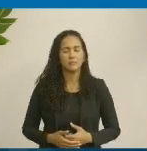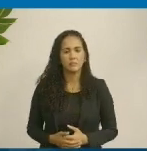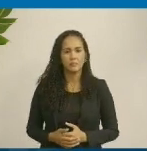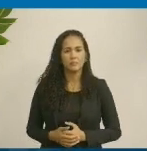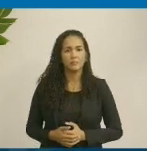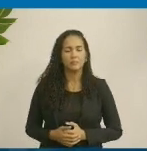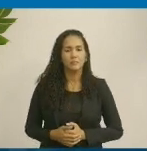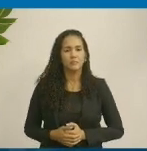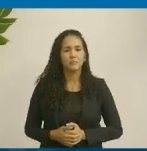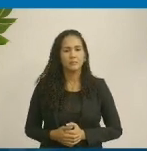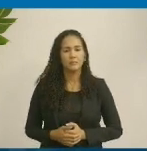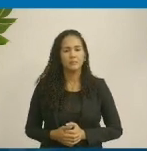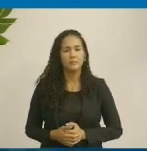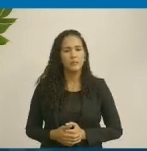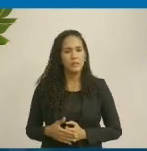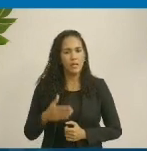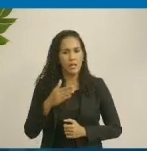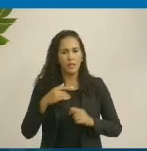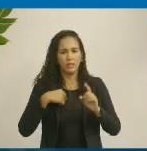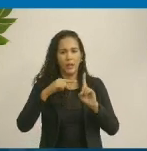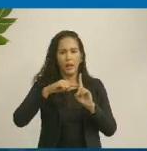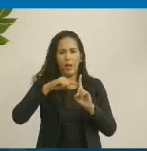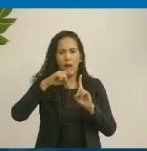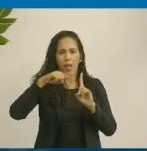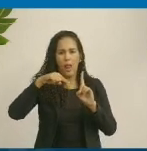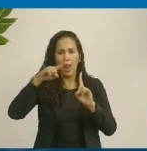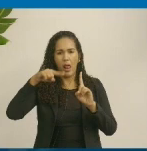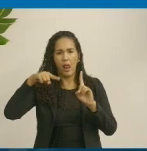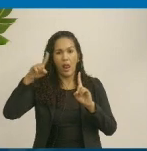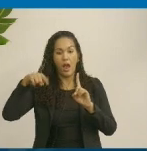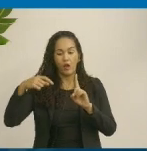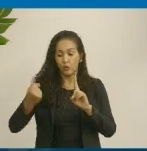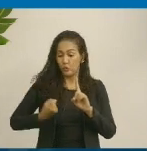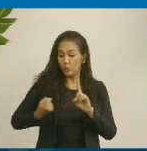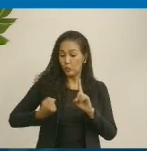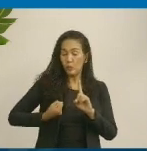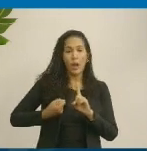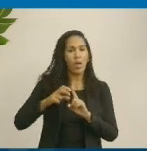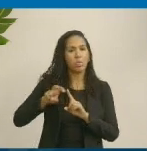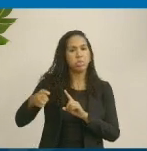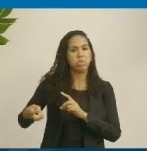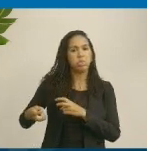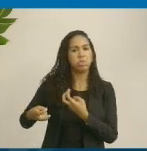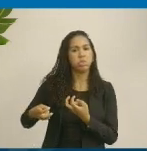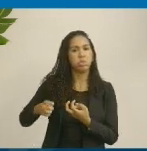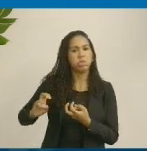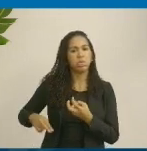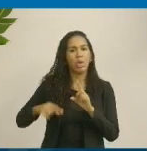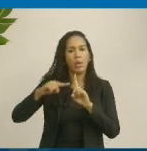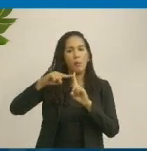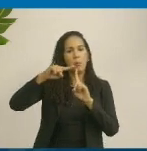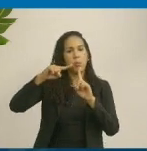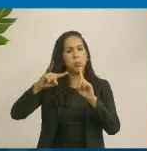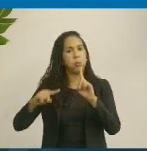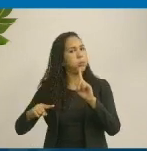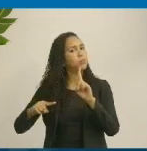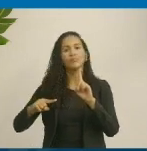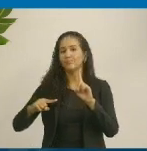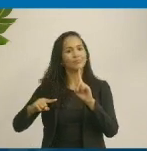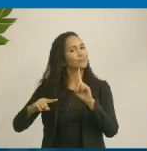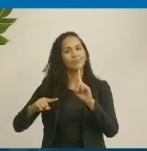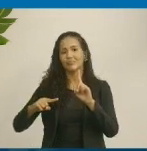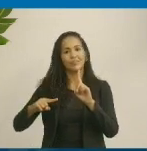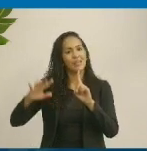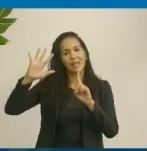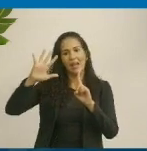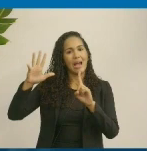the graph over here, the number of deaths has really not been decreasing in sub-Saharan Africa in the last 10 years, and therefore the